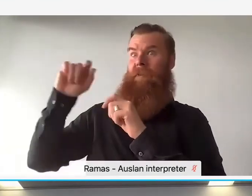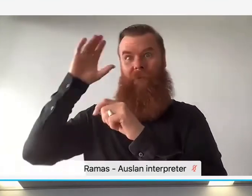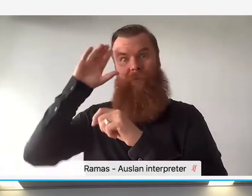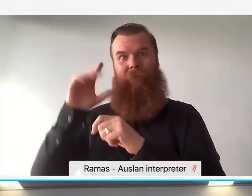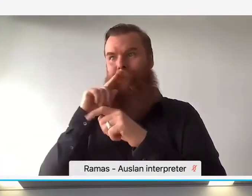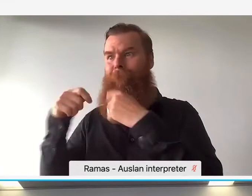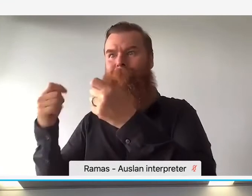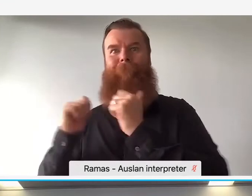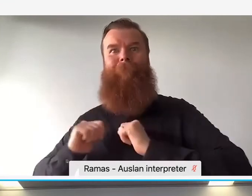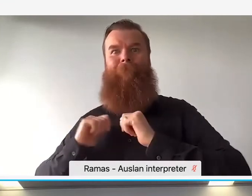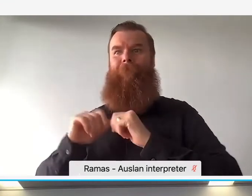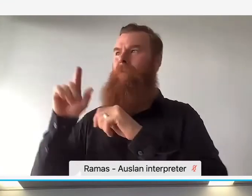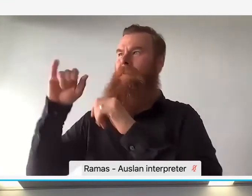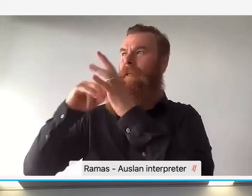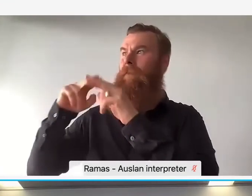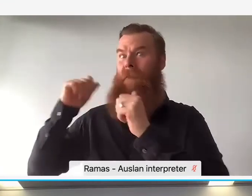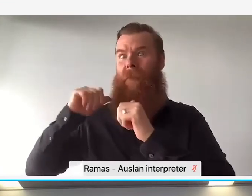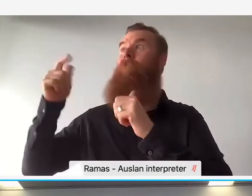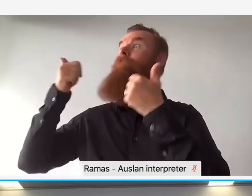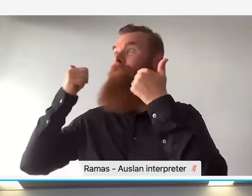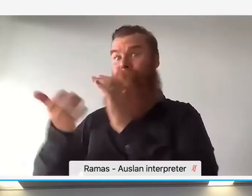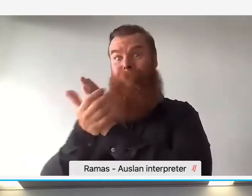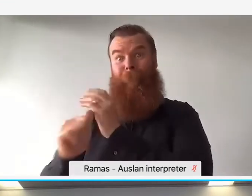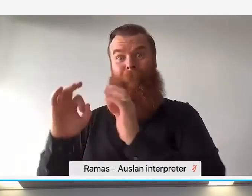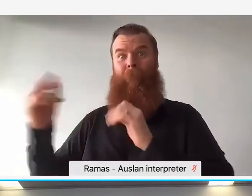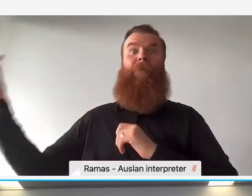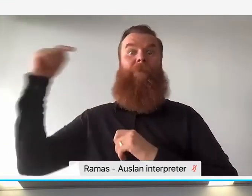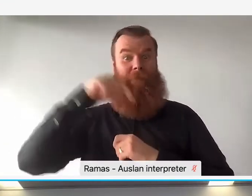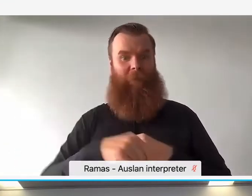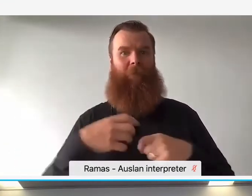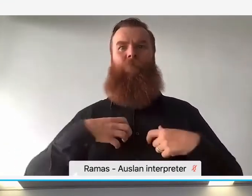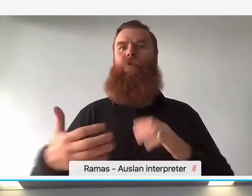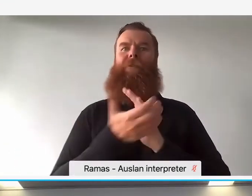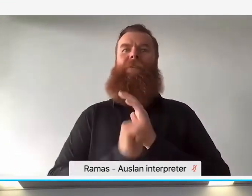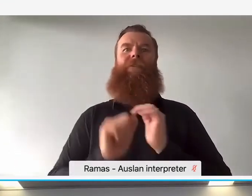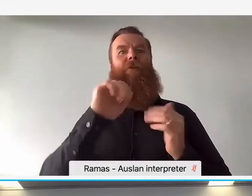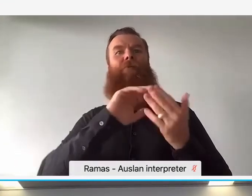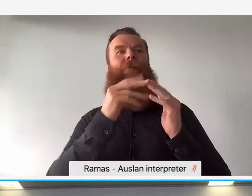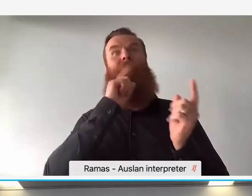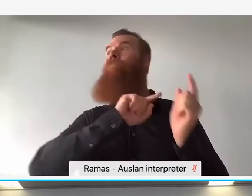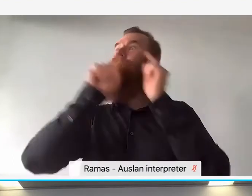home more highly developed skills in the facilitation of dignity and choice,